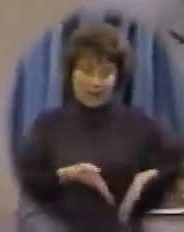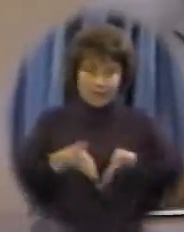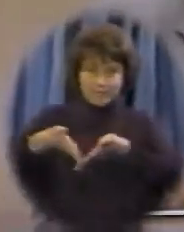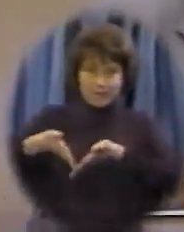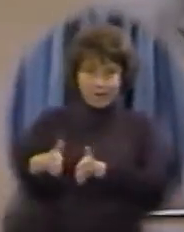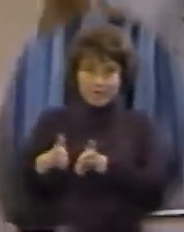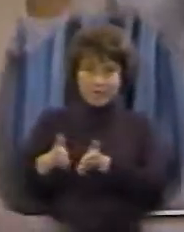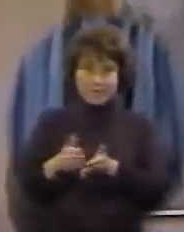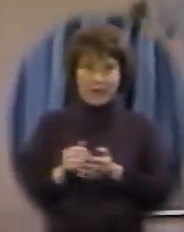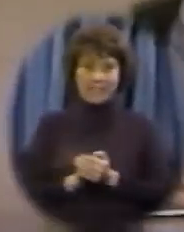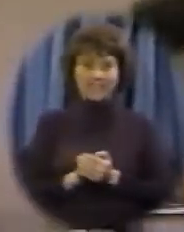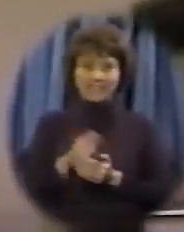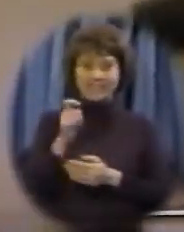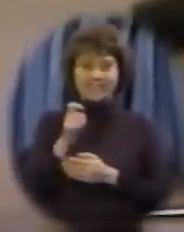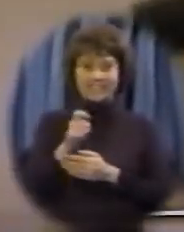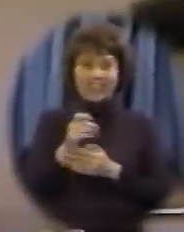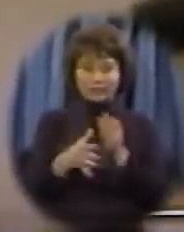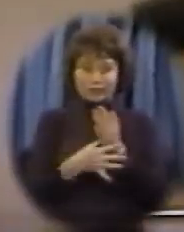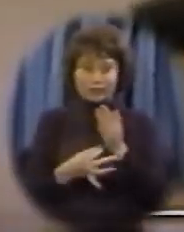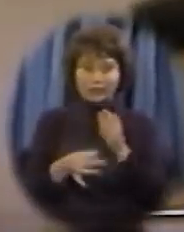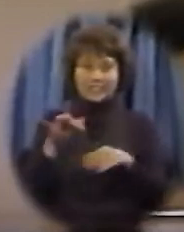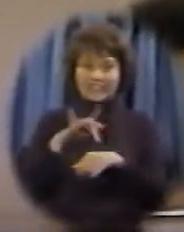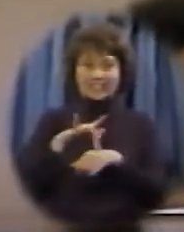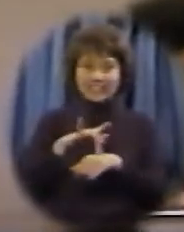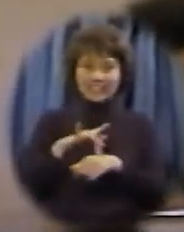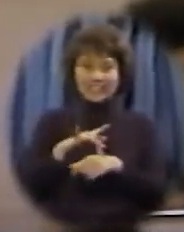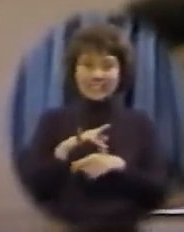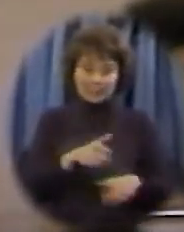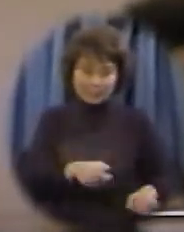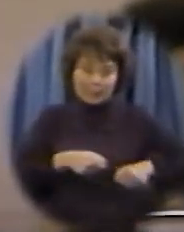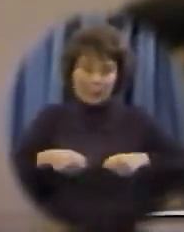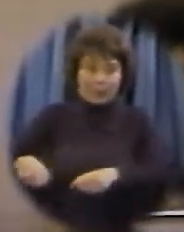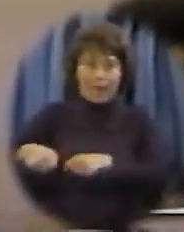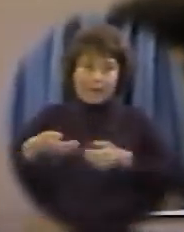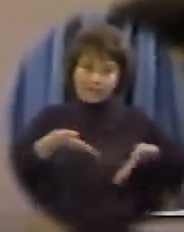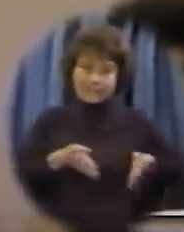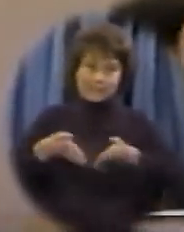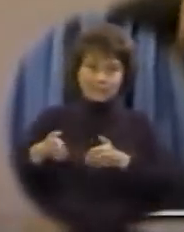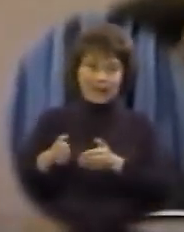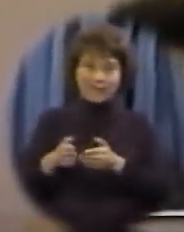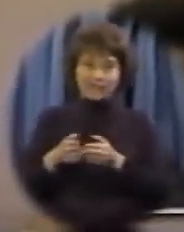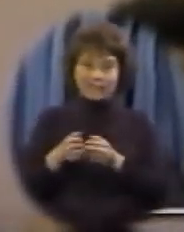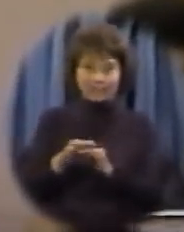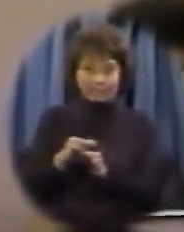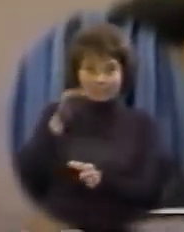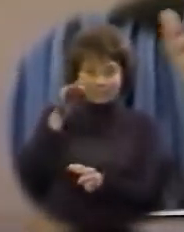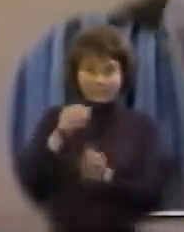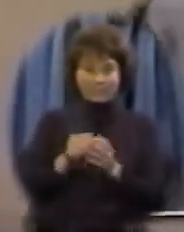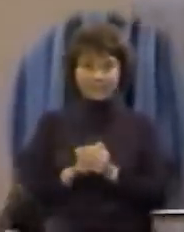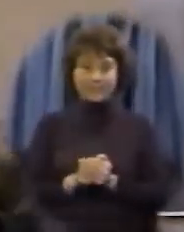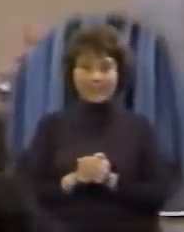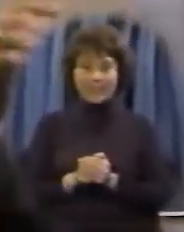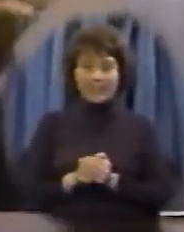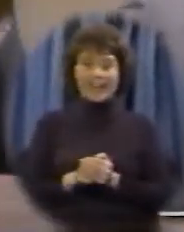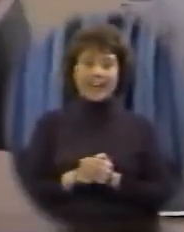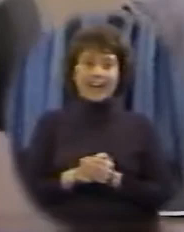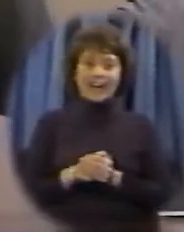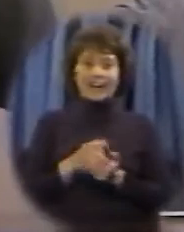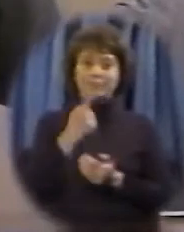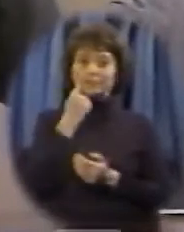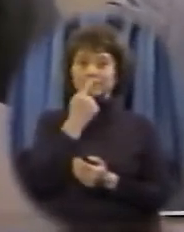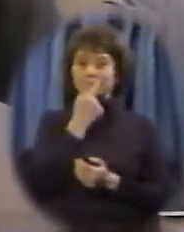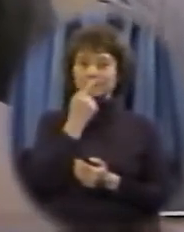at the bottom. He'd have to grease his feet to get them on. And he said to, and he was feeling his upper lip for the substance of things hoped for